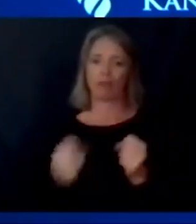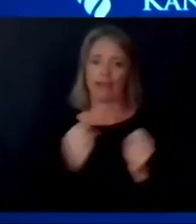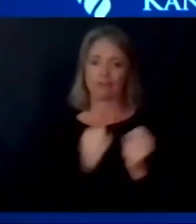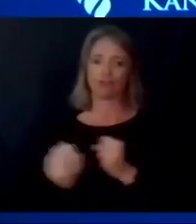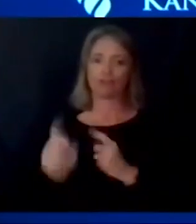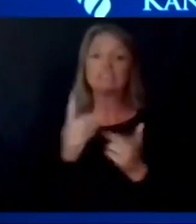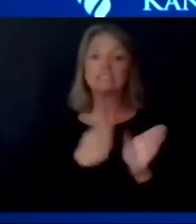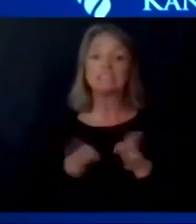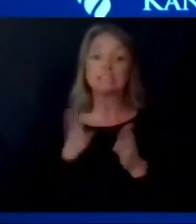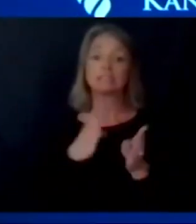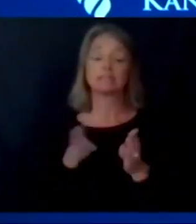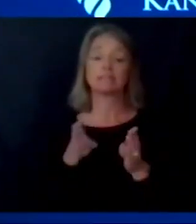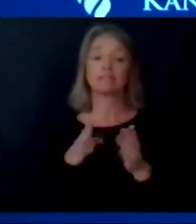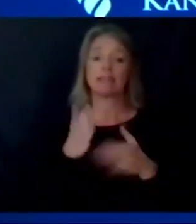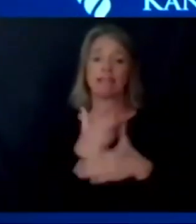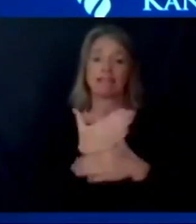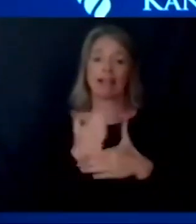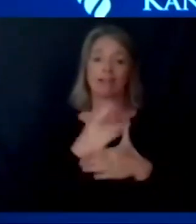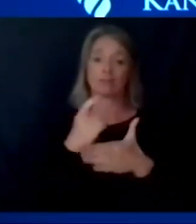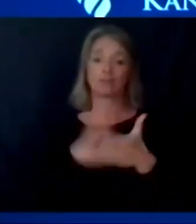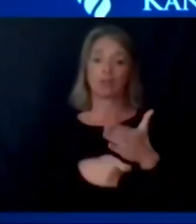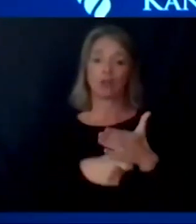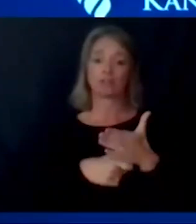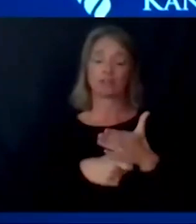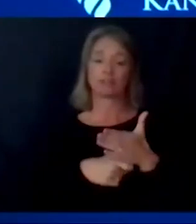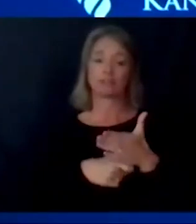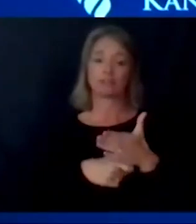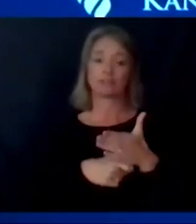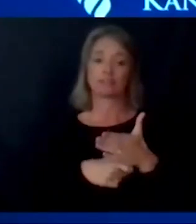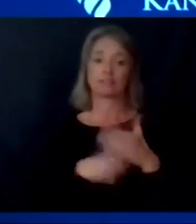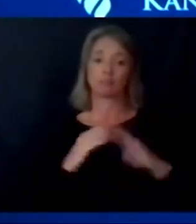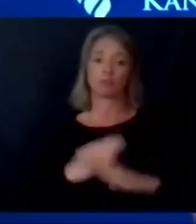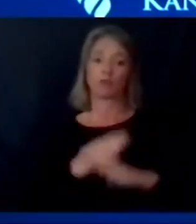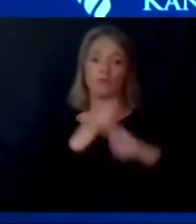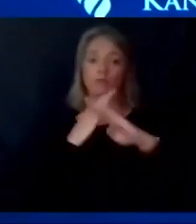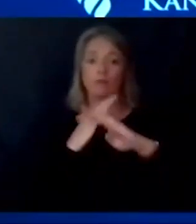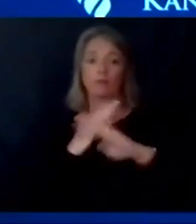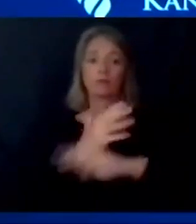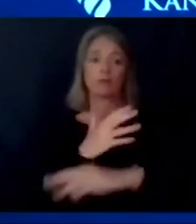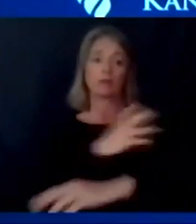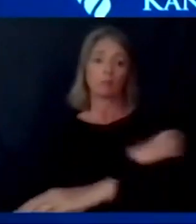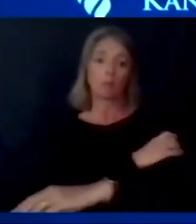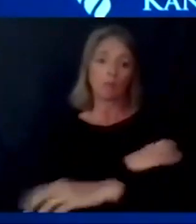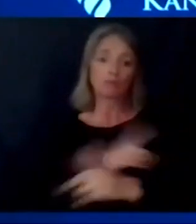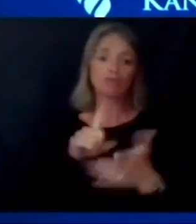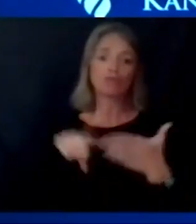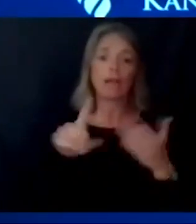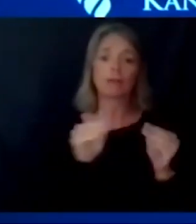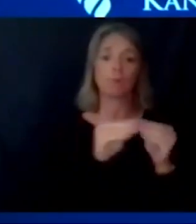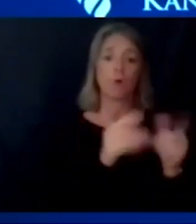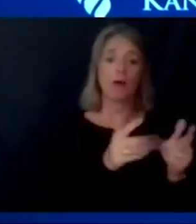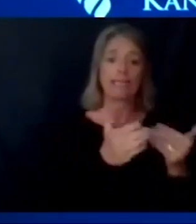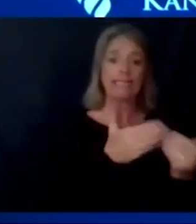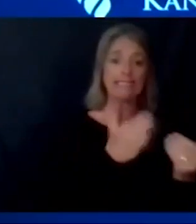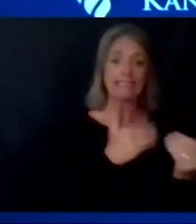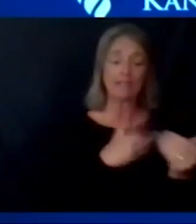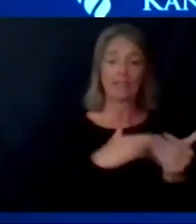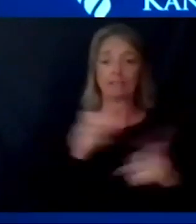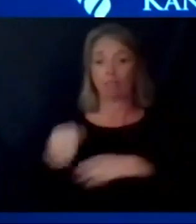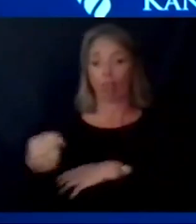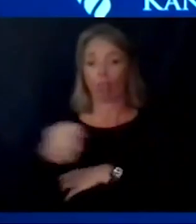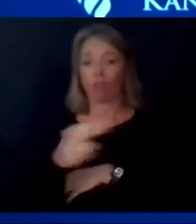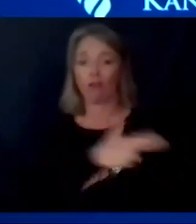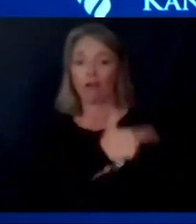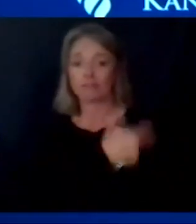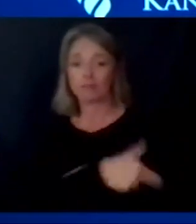The average cost of pick your prevention, getting your blood pressure checked is a lot easier than getting hospitalized with a bleed or some problems